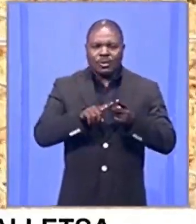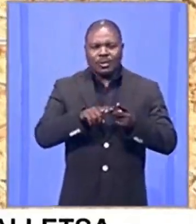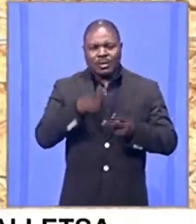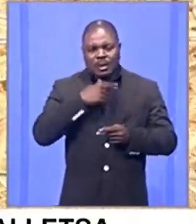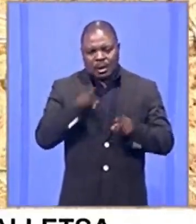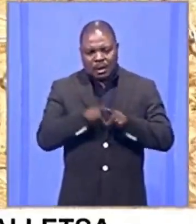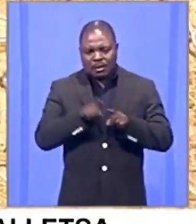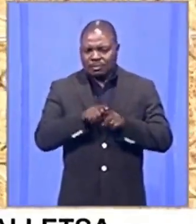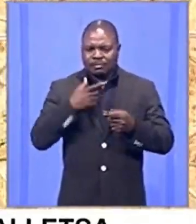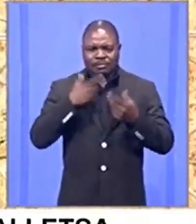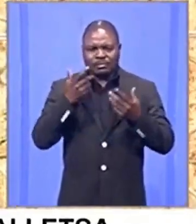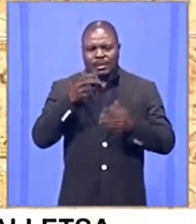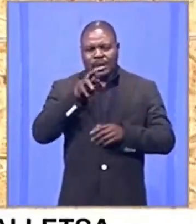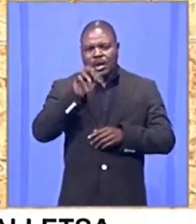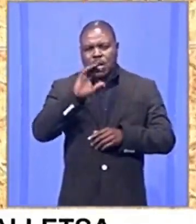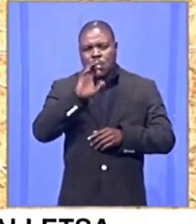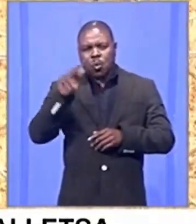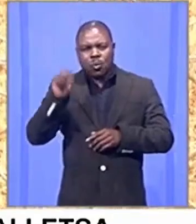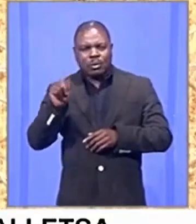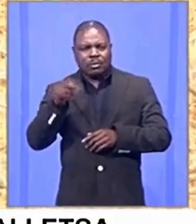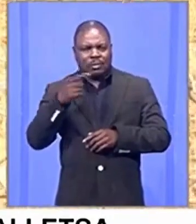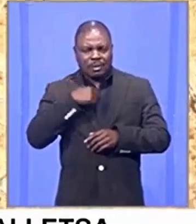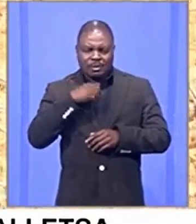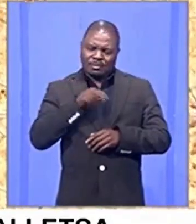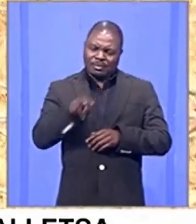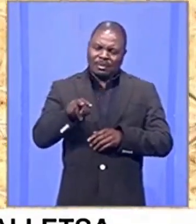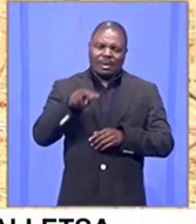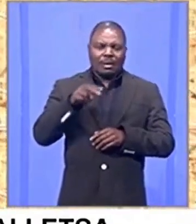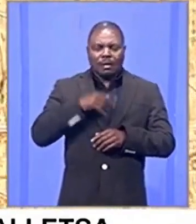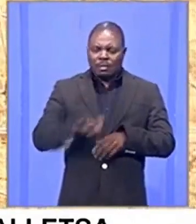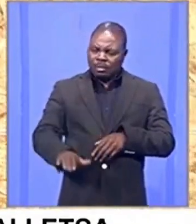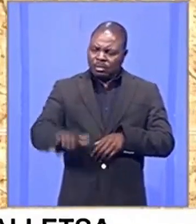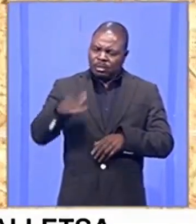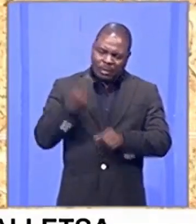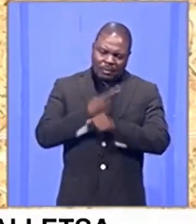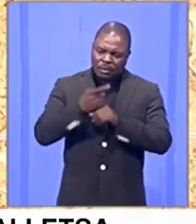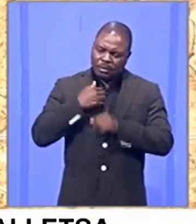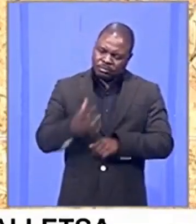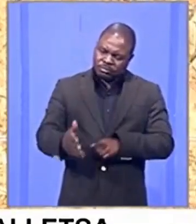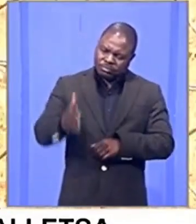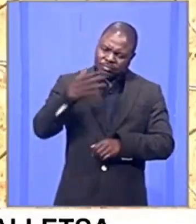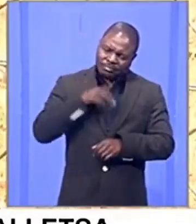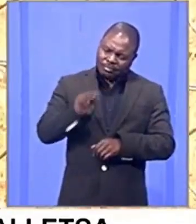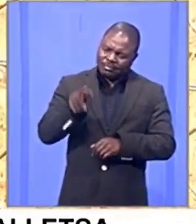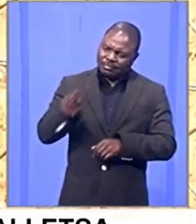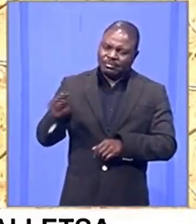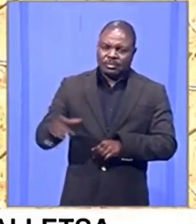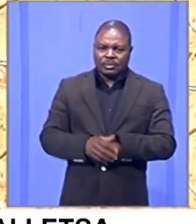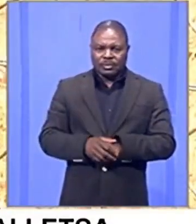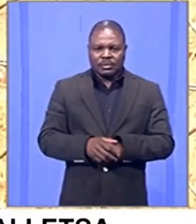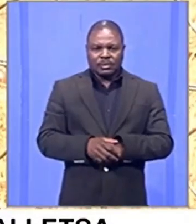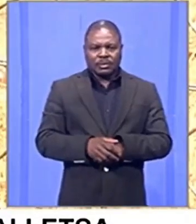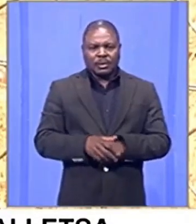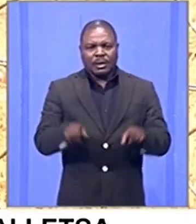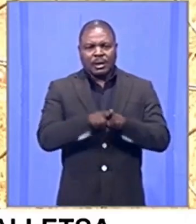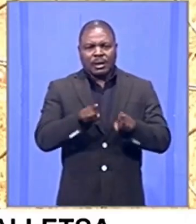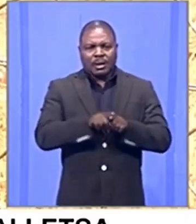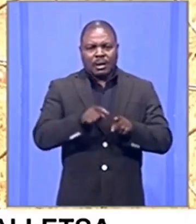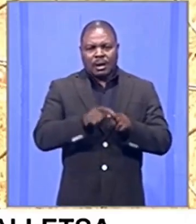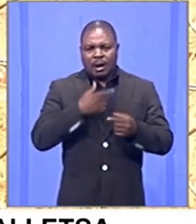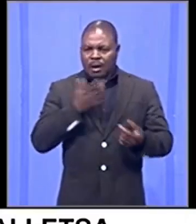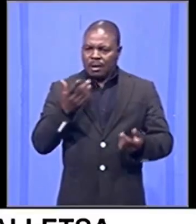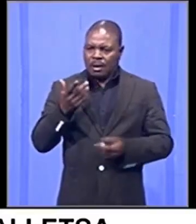even a raccoon. So I see him growing up on a daily basis. So it's not like I go in with a fully mature lion. I'll